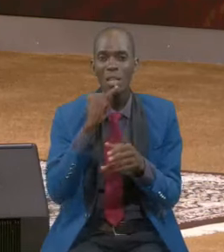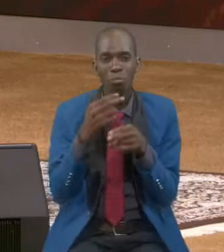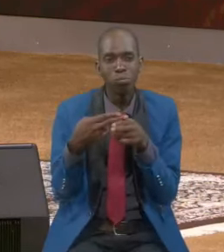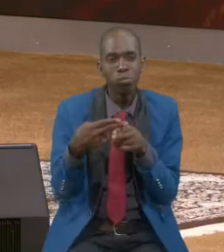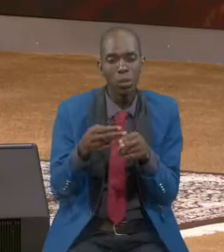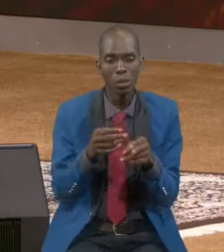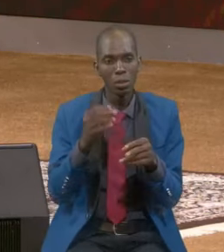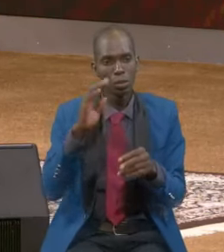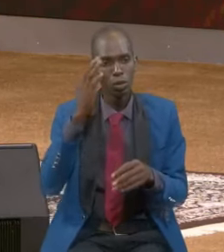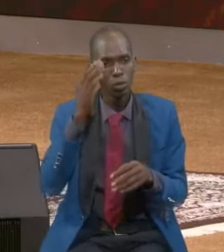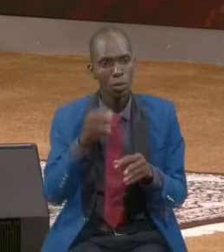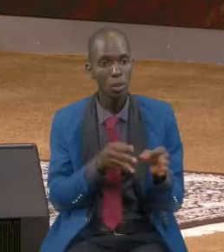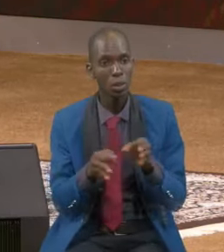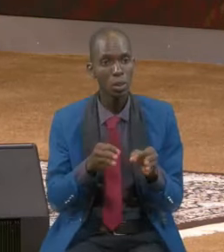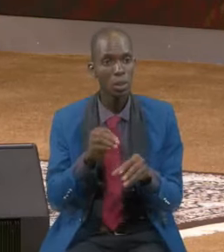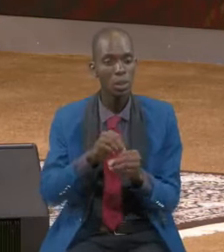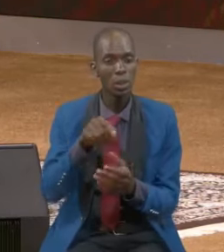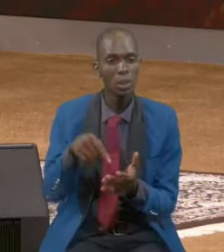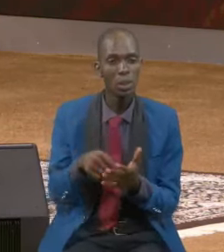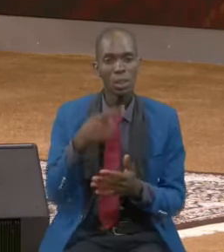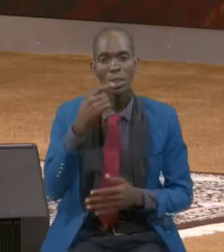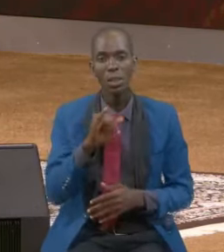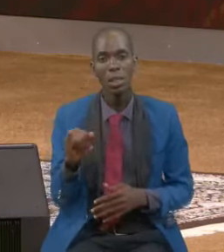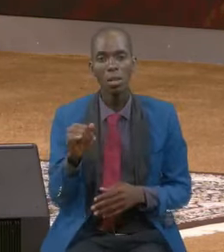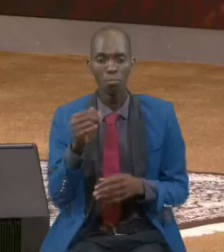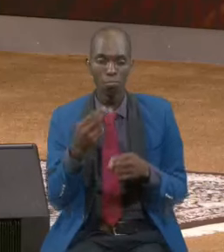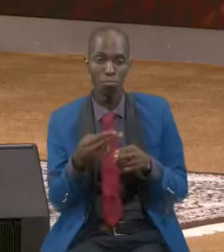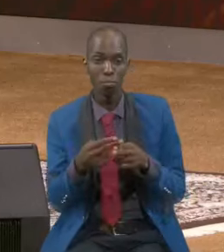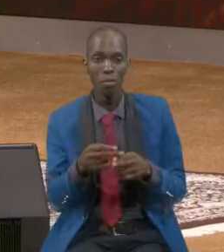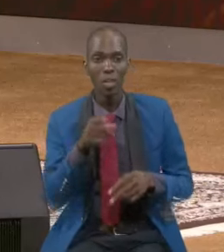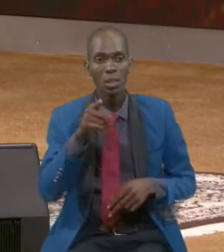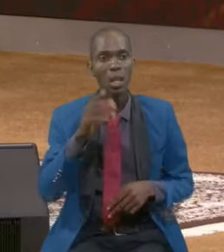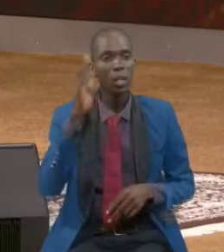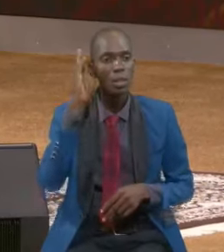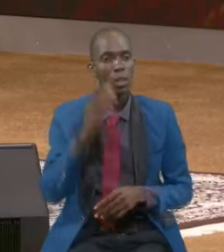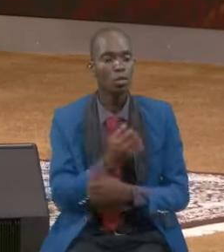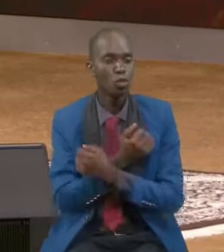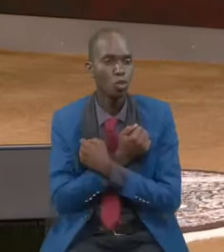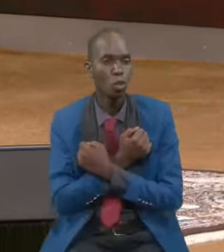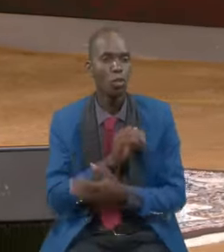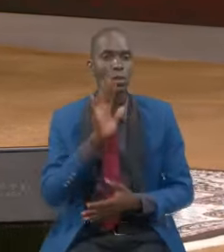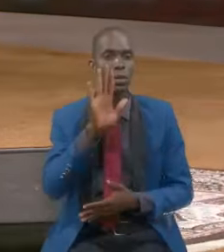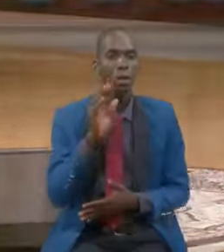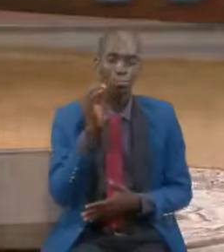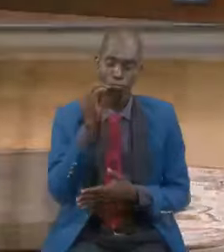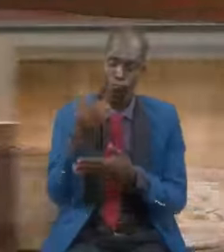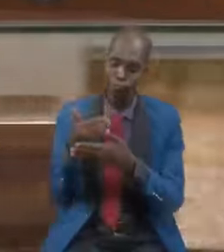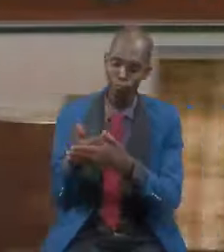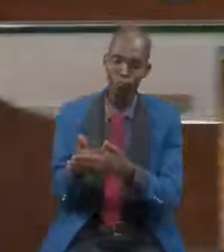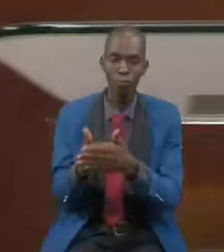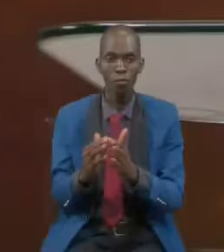this saying, namely, thou shalt love thy neighbor as